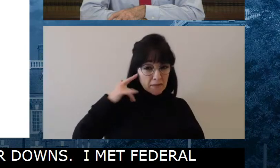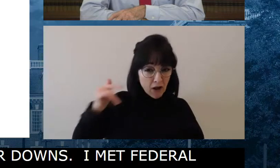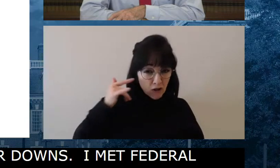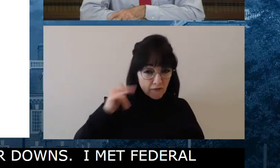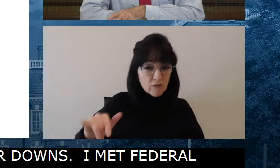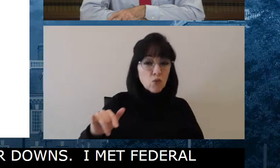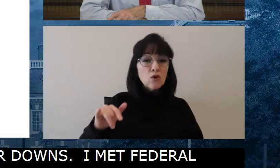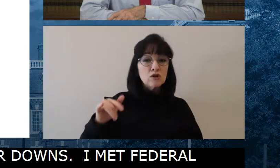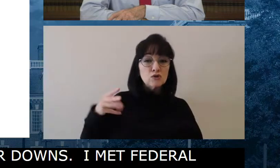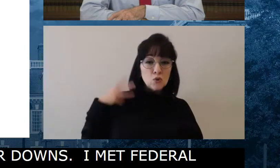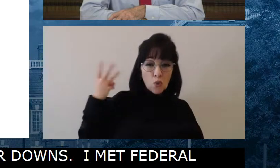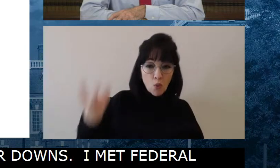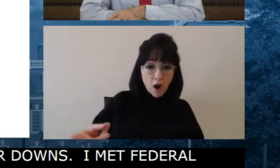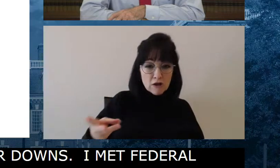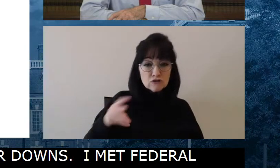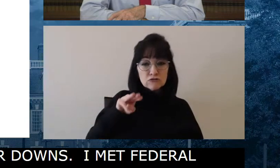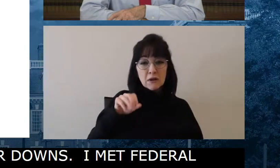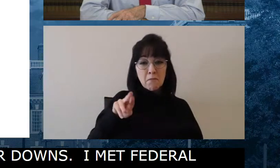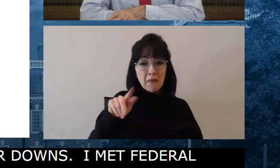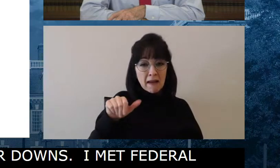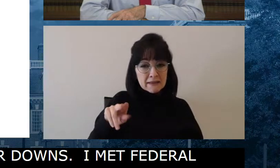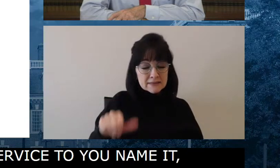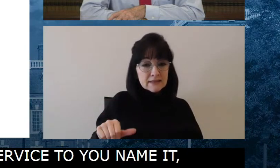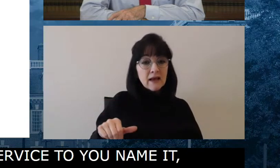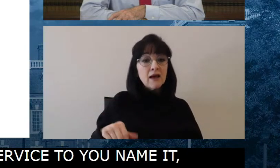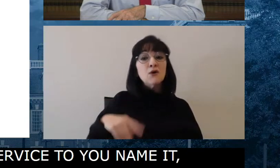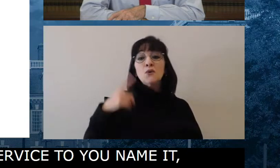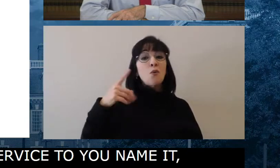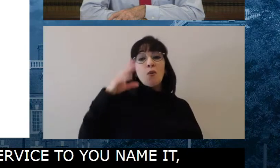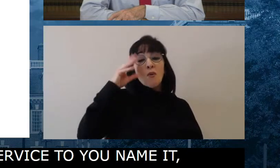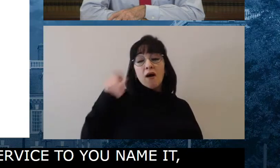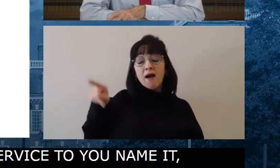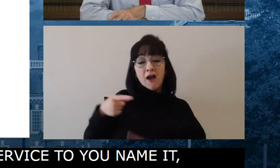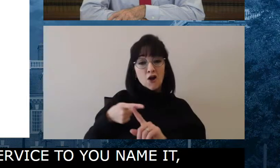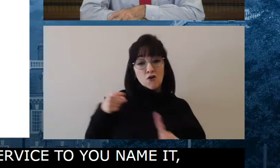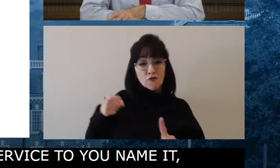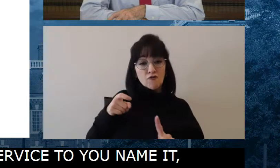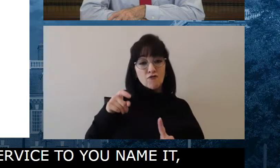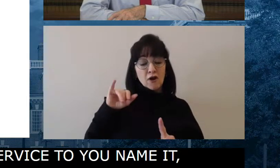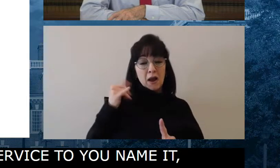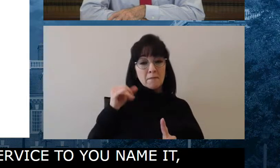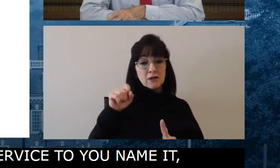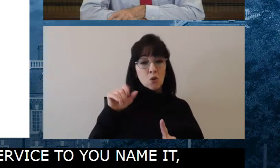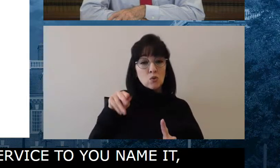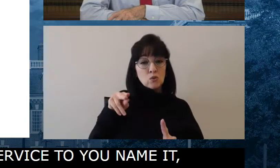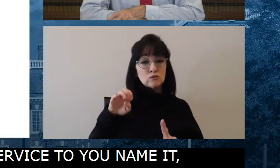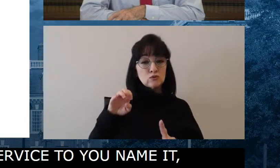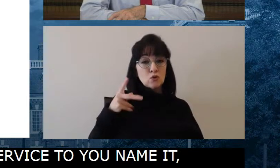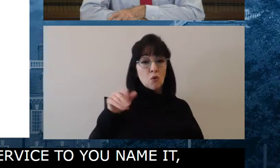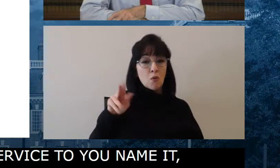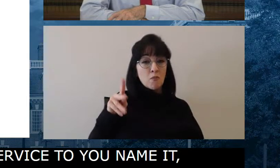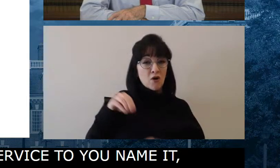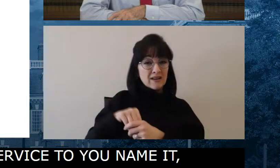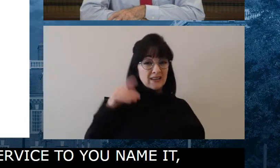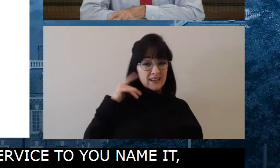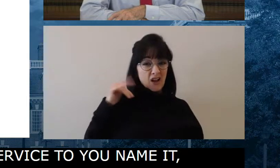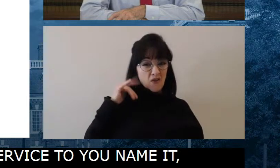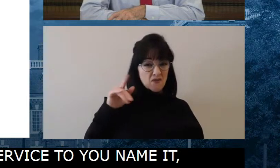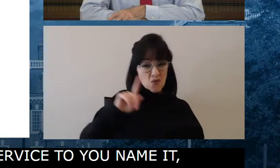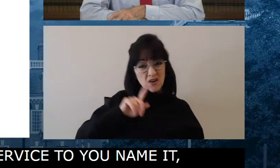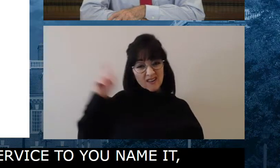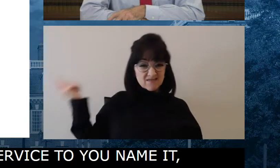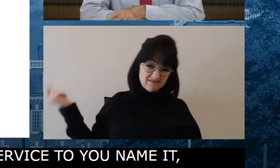was an EMT in Yellowstone National Park. We just had them from all over the country. And so we